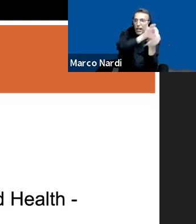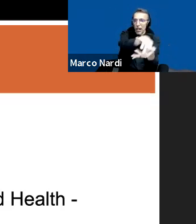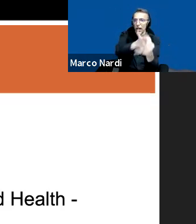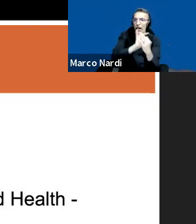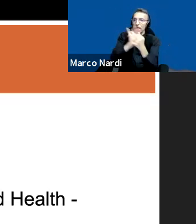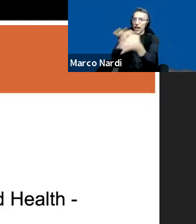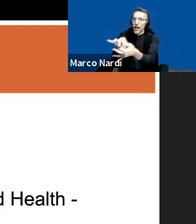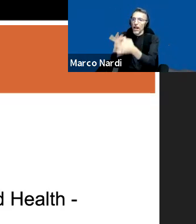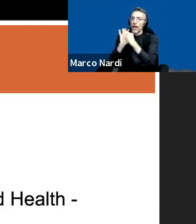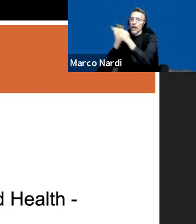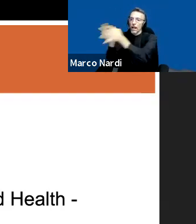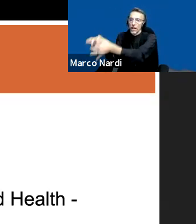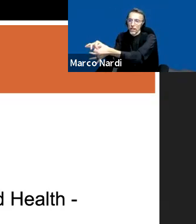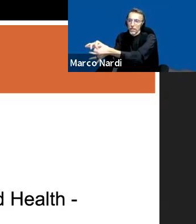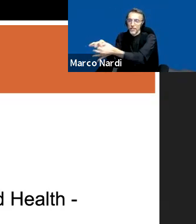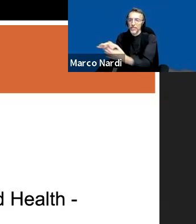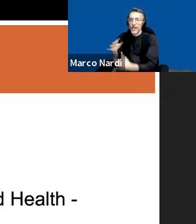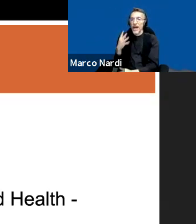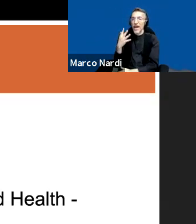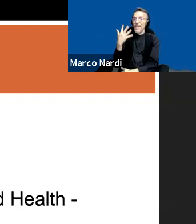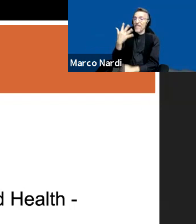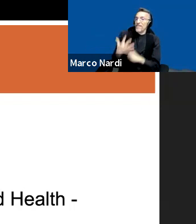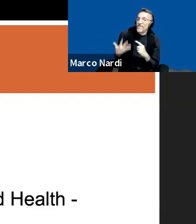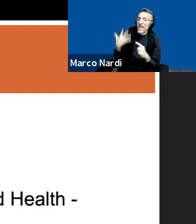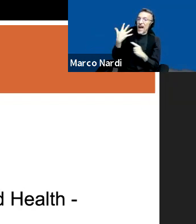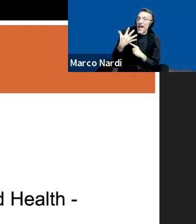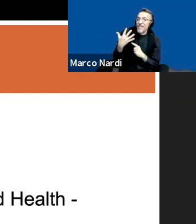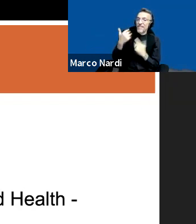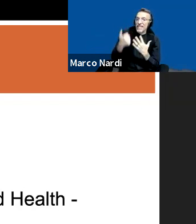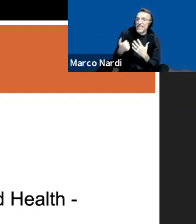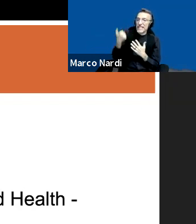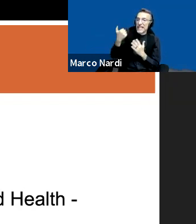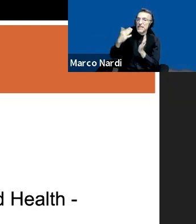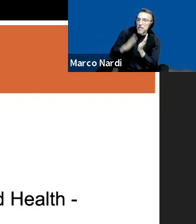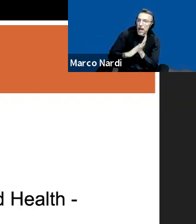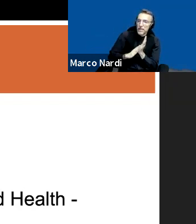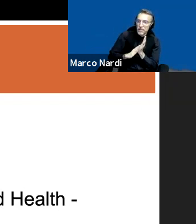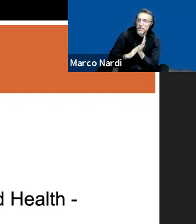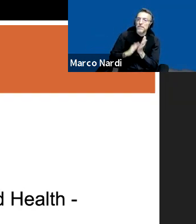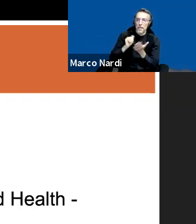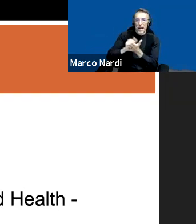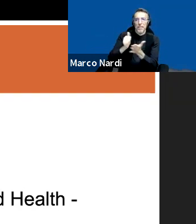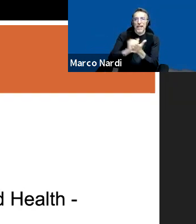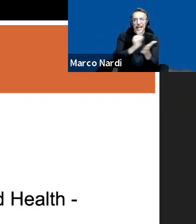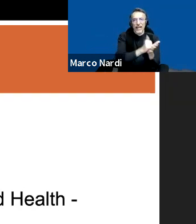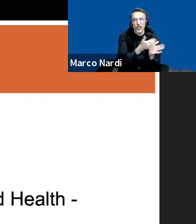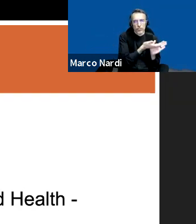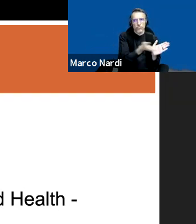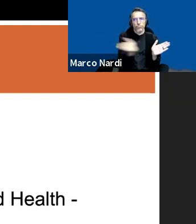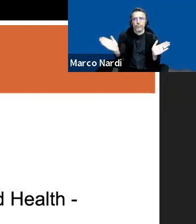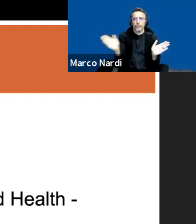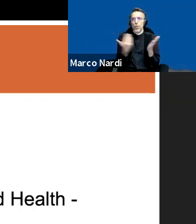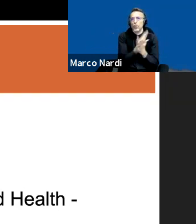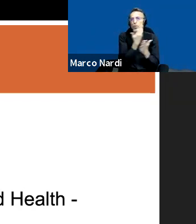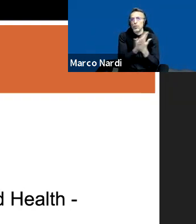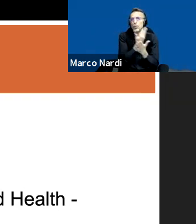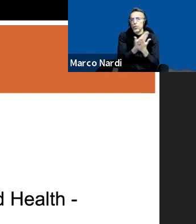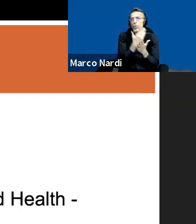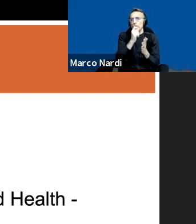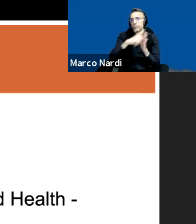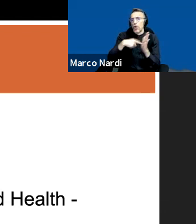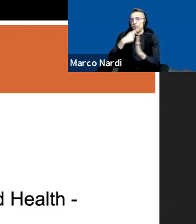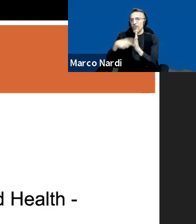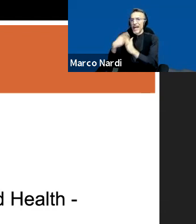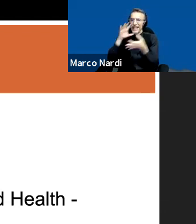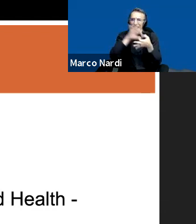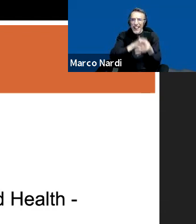the last 5 or 6 months, produced a huge range of publications and new projects around